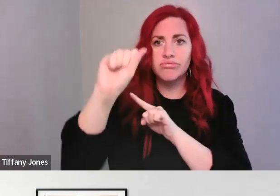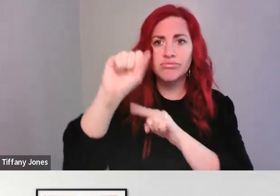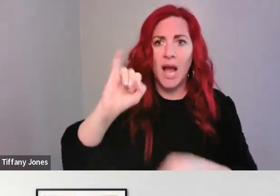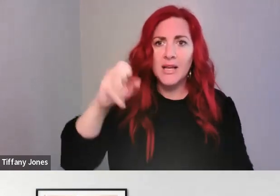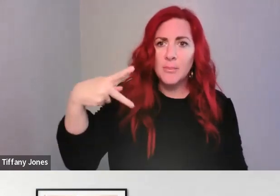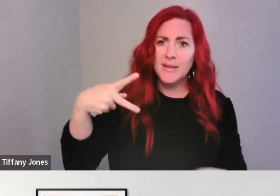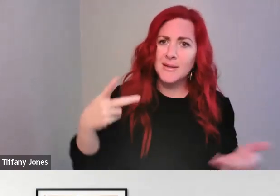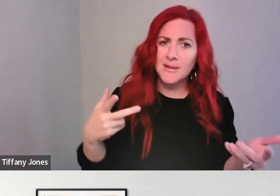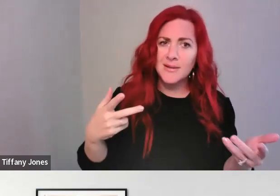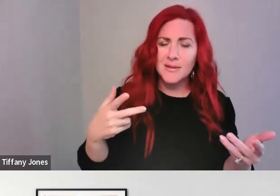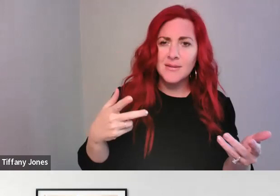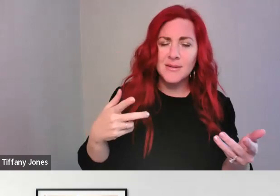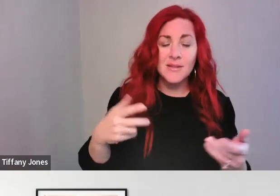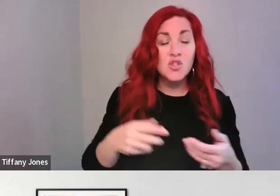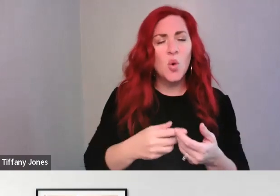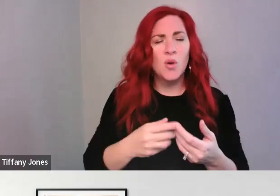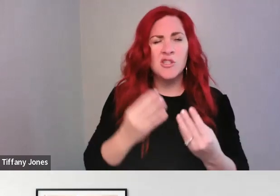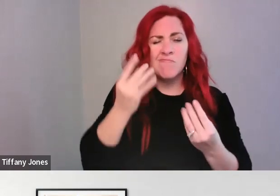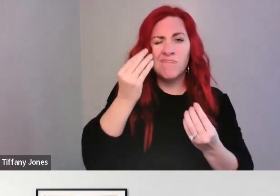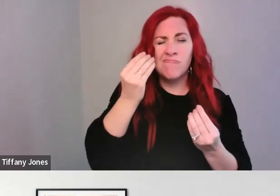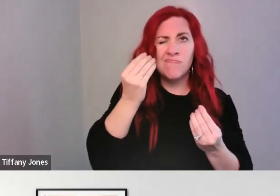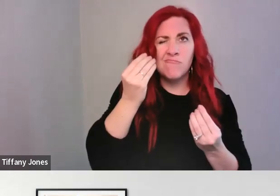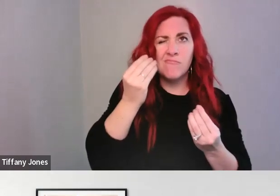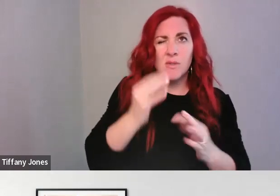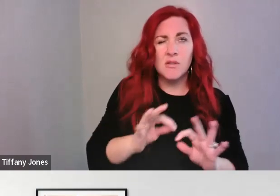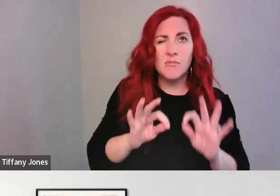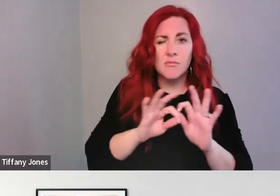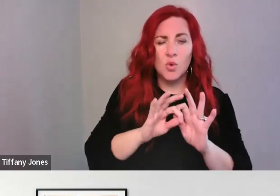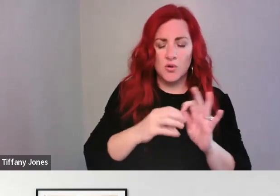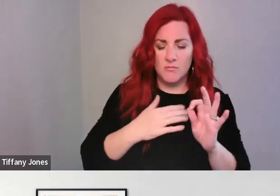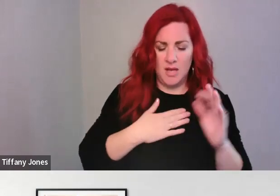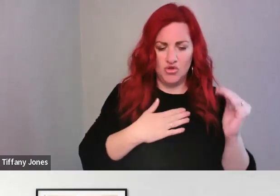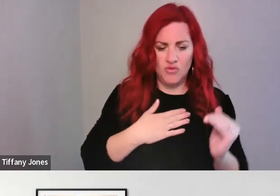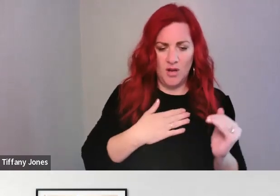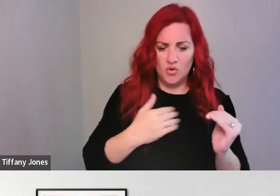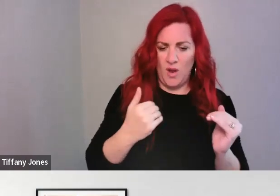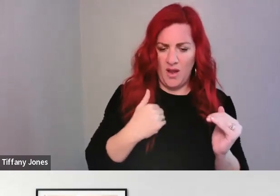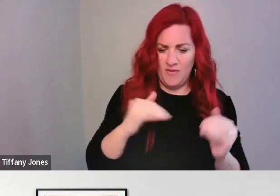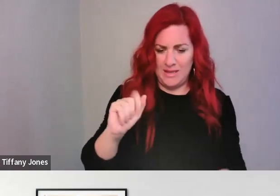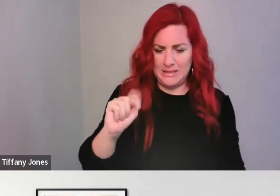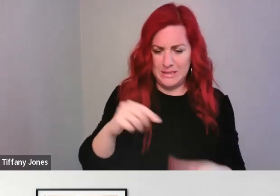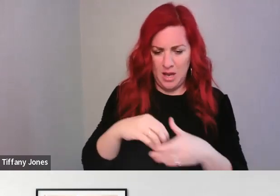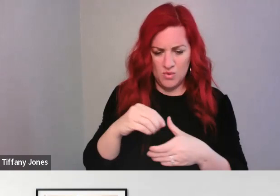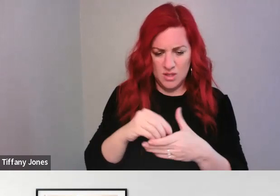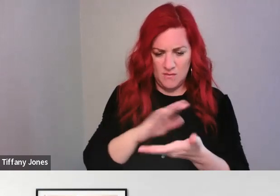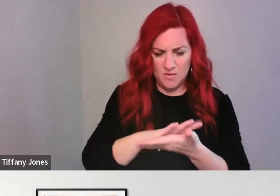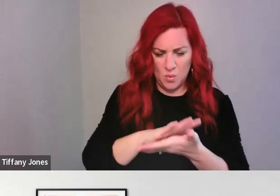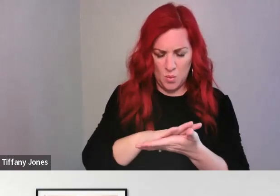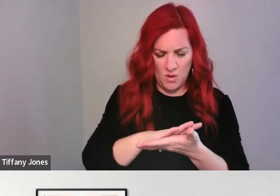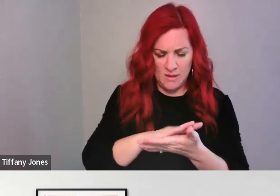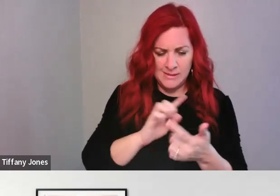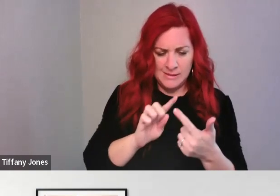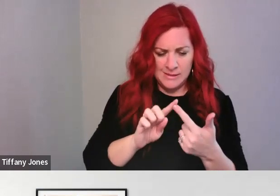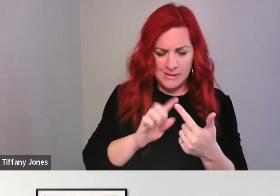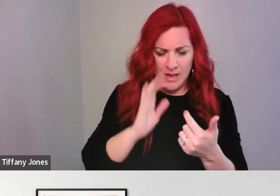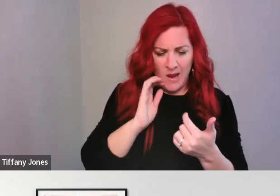in what ways is it important for my child to have this AT outside of school? How is having it outside of school going to